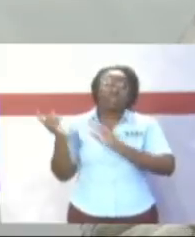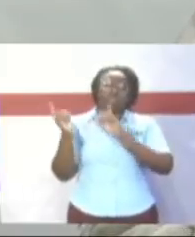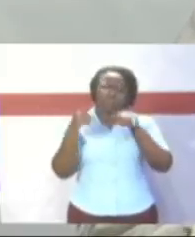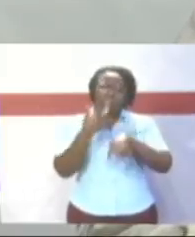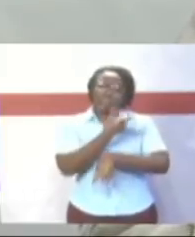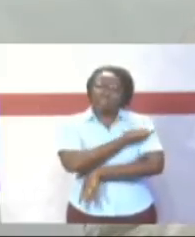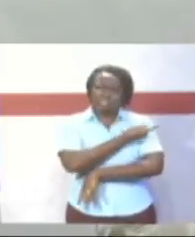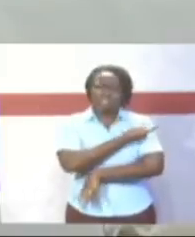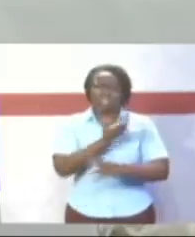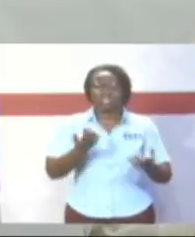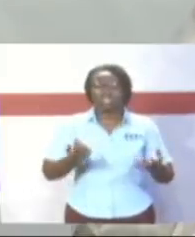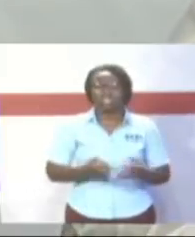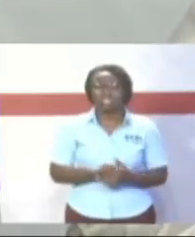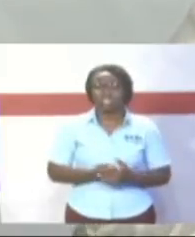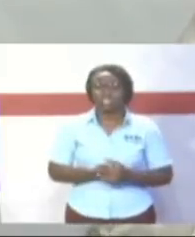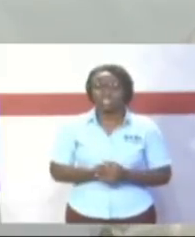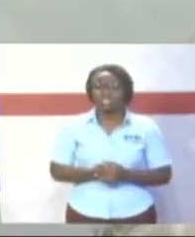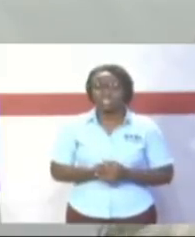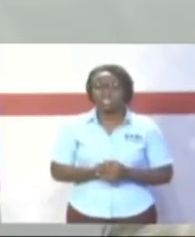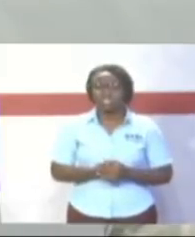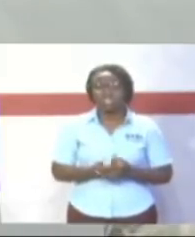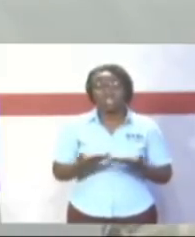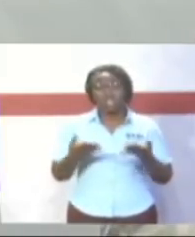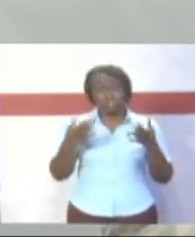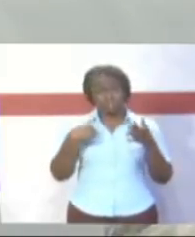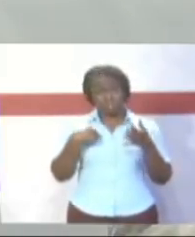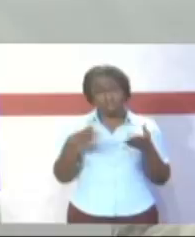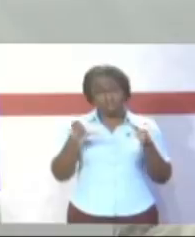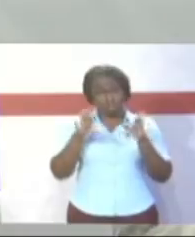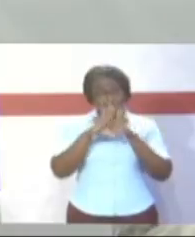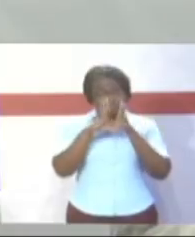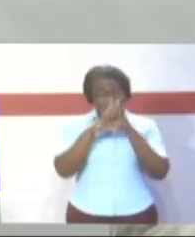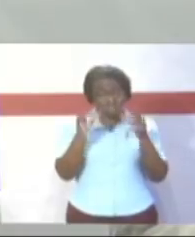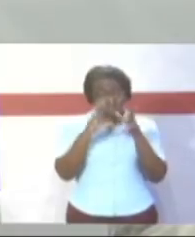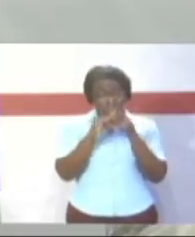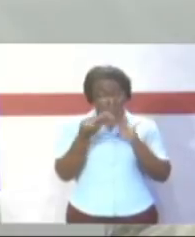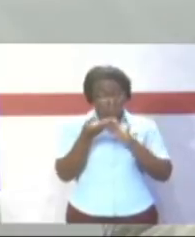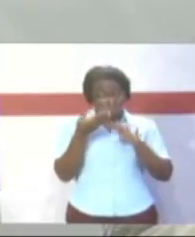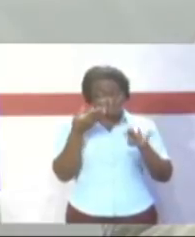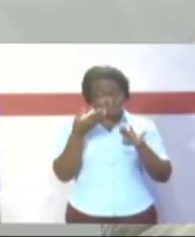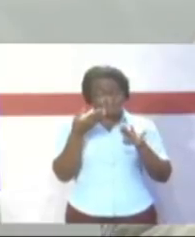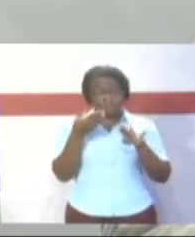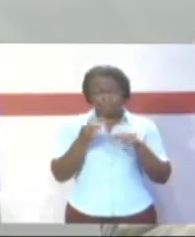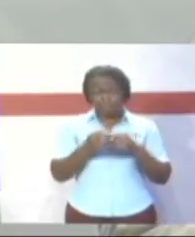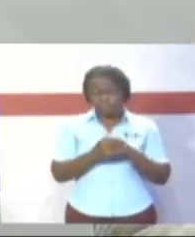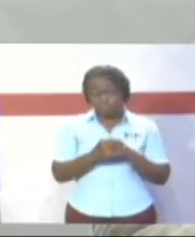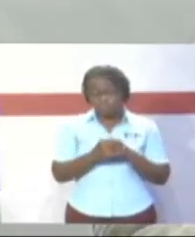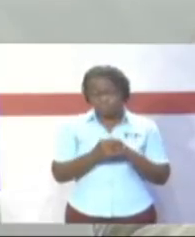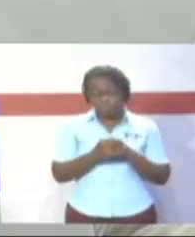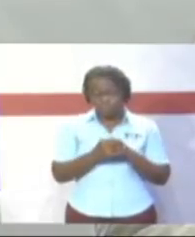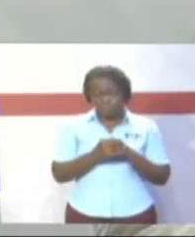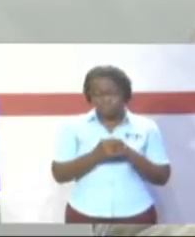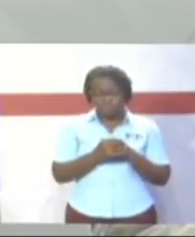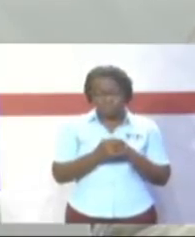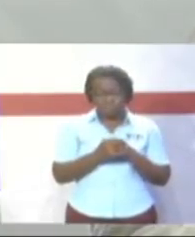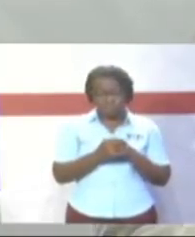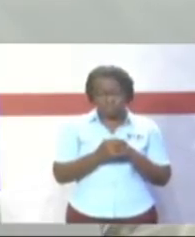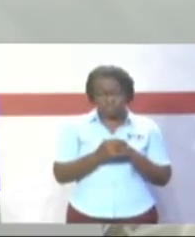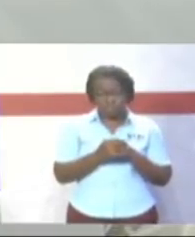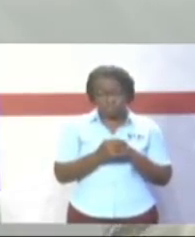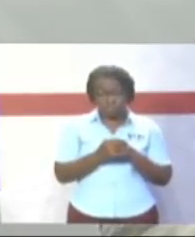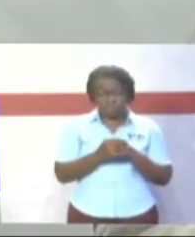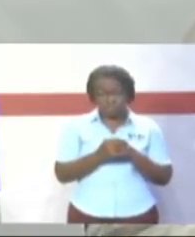be vaccinated. In closing, apart from that request for asking people to come